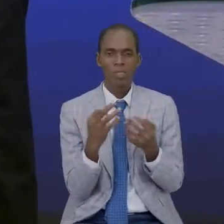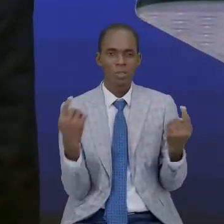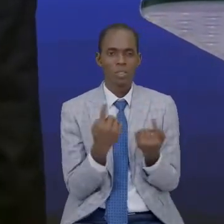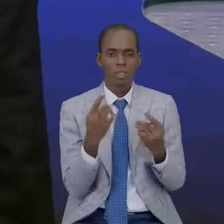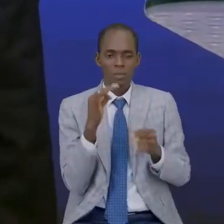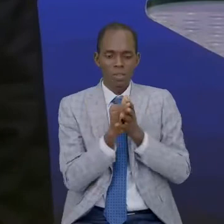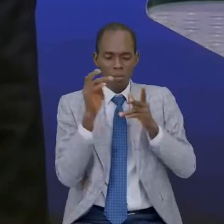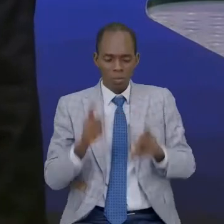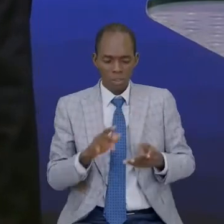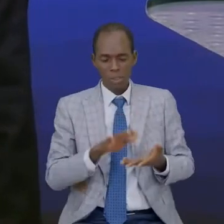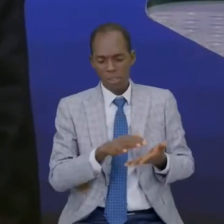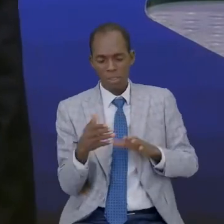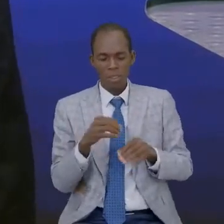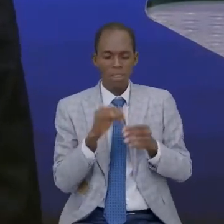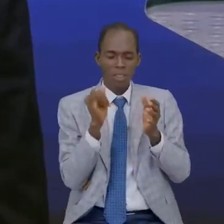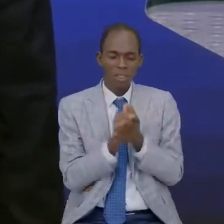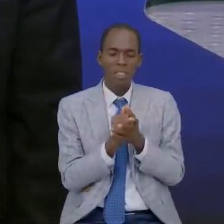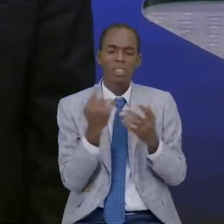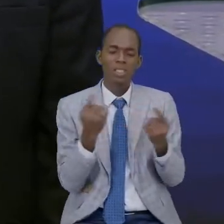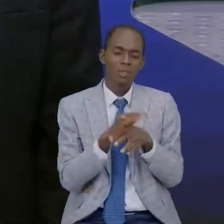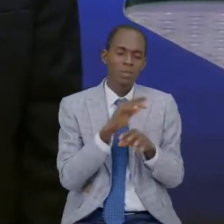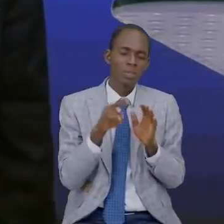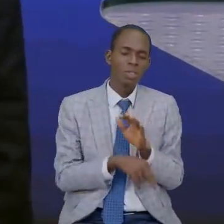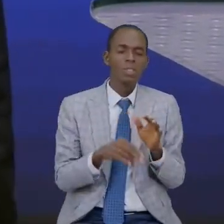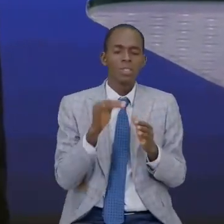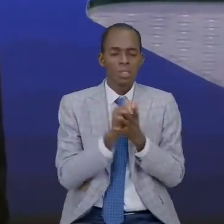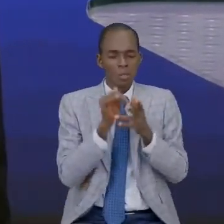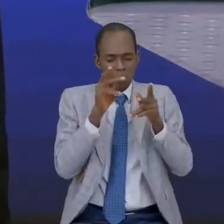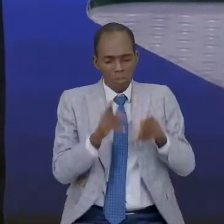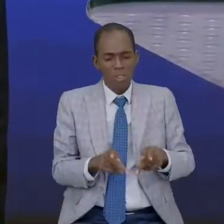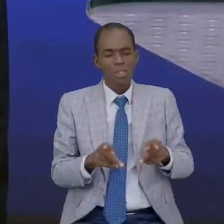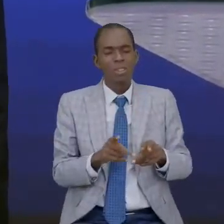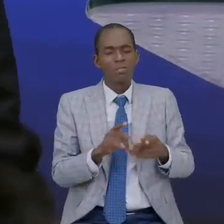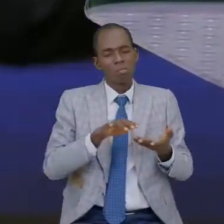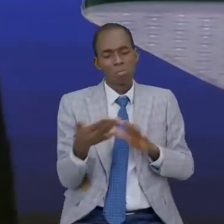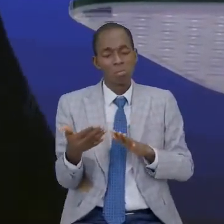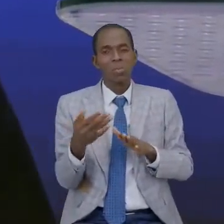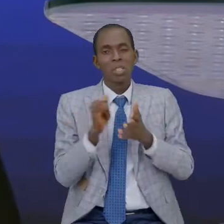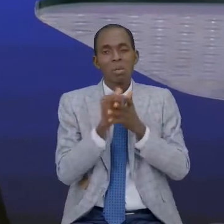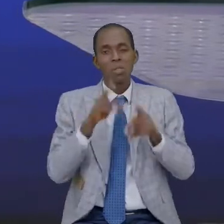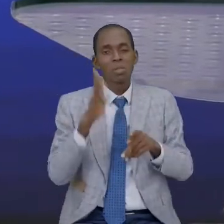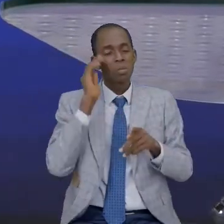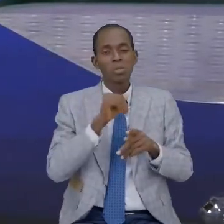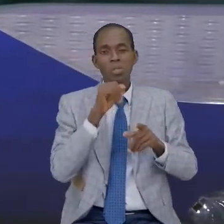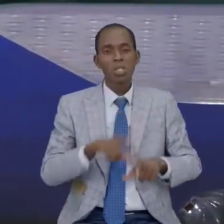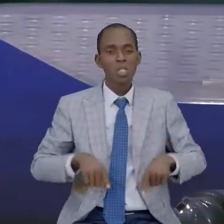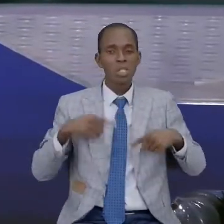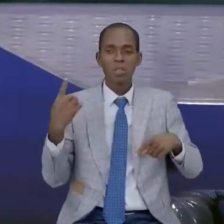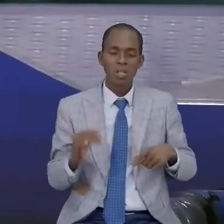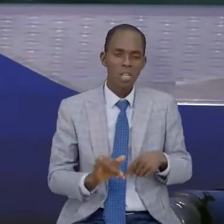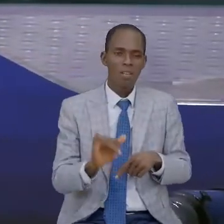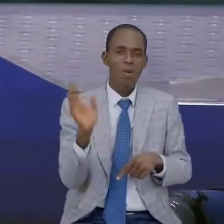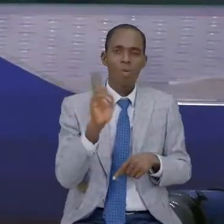he or she dies in that condition, he or she will not abide forever where the